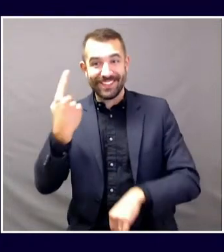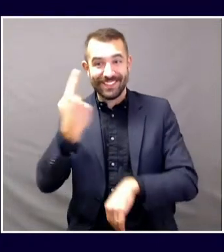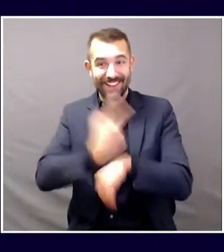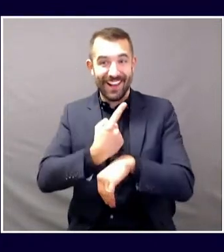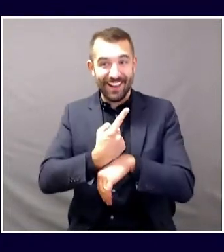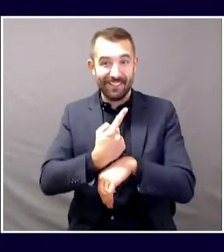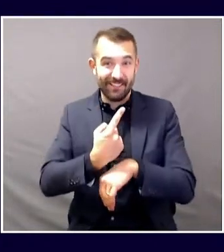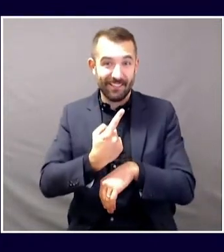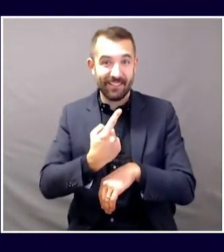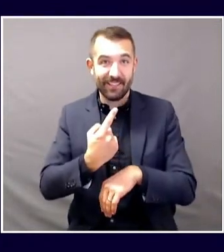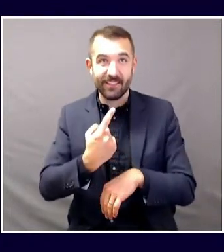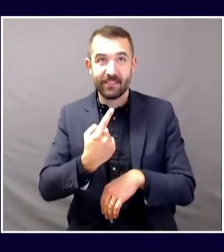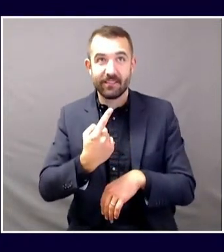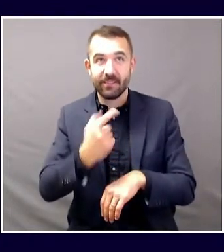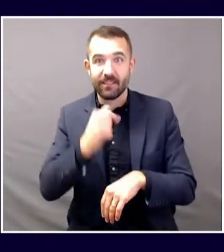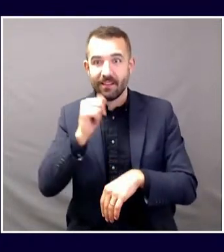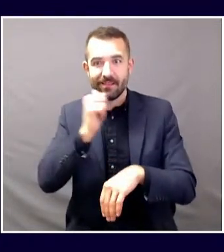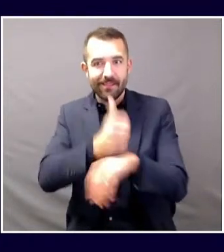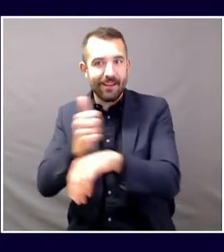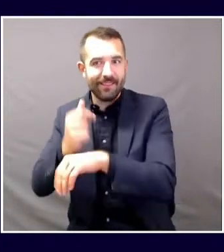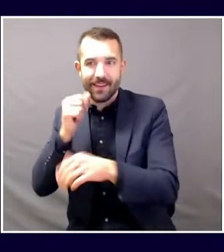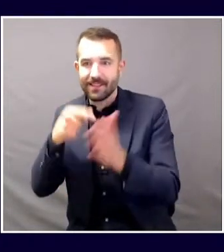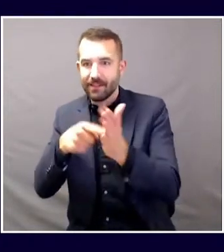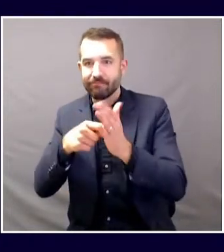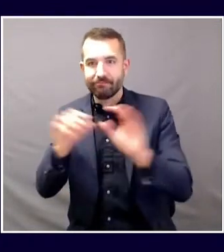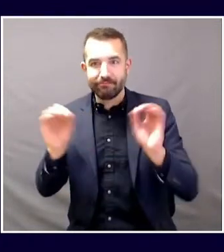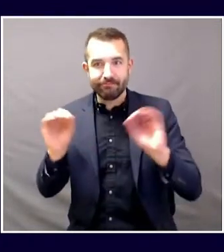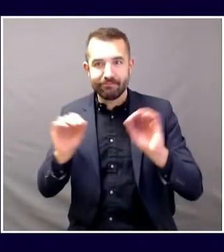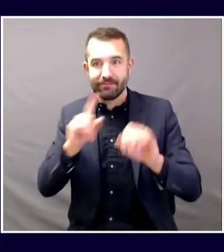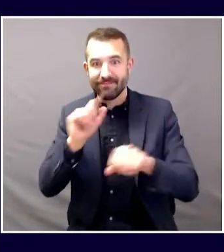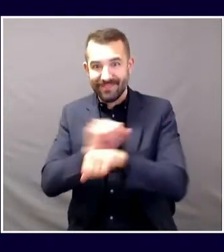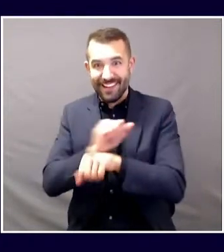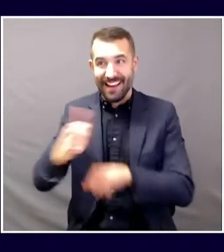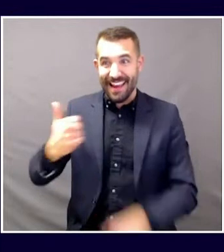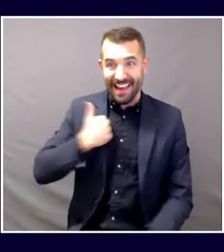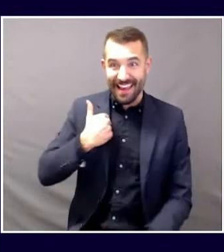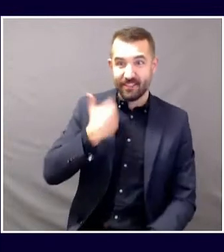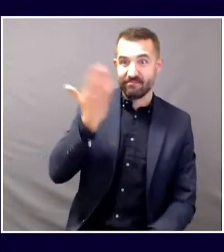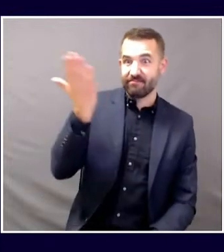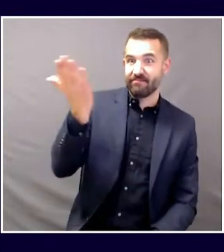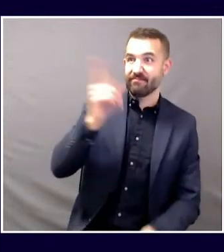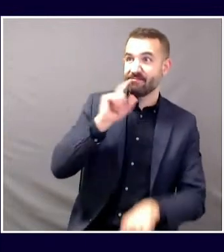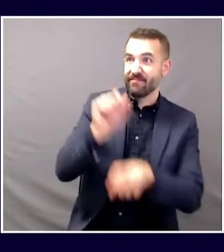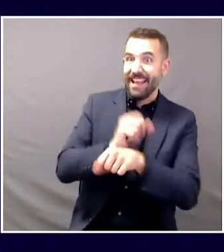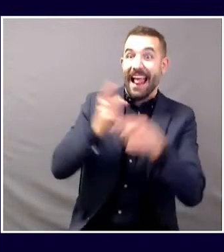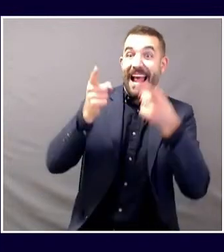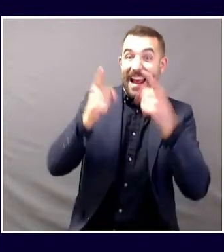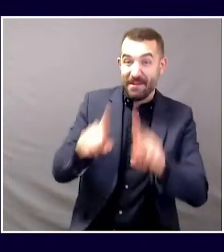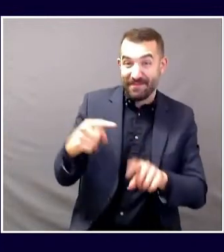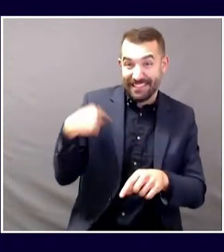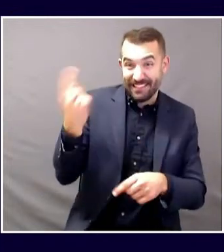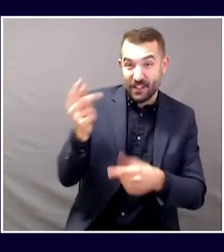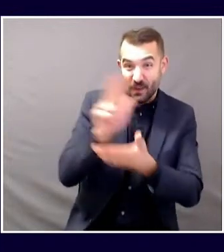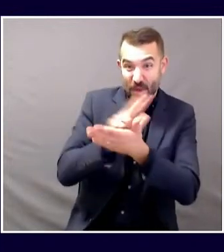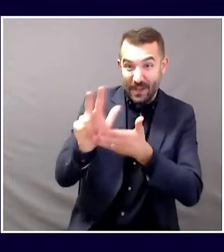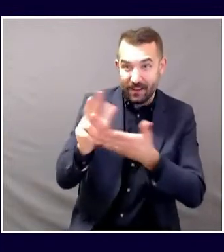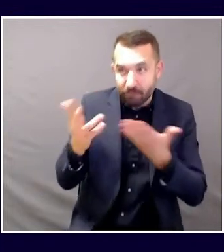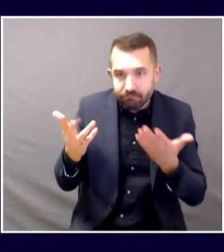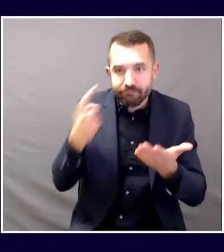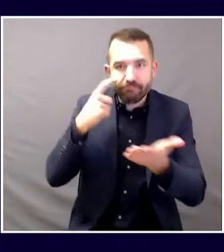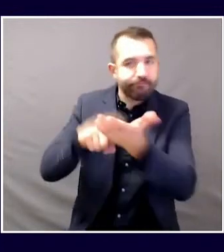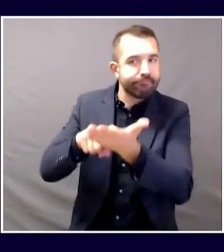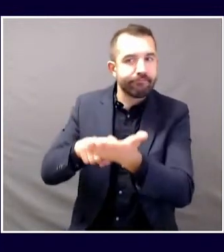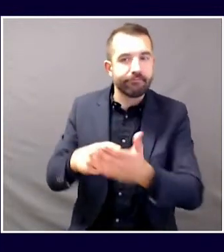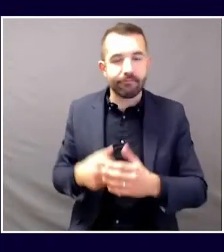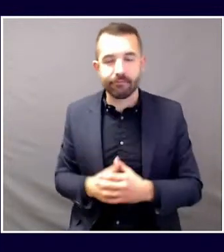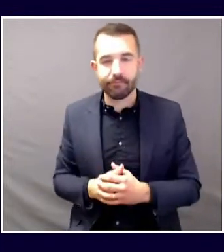based on the model, but based squarely on the experience in Canada in the last 3 weeks. Thank you.